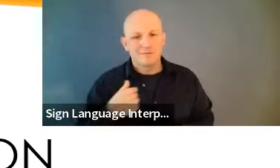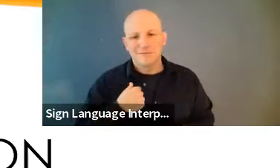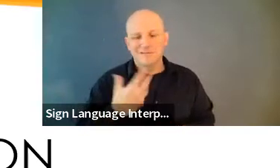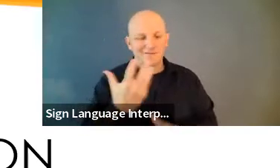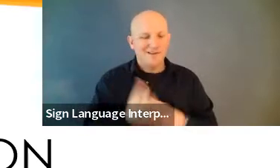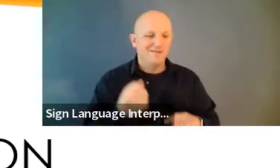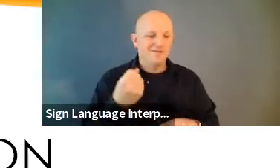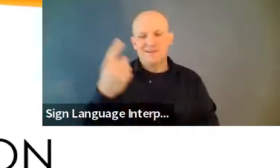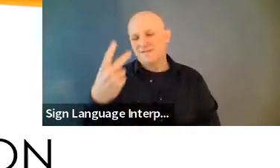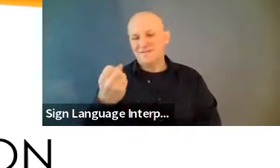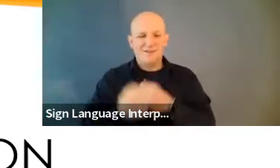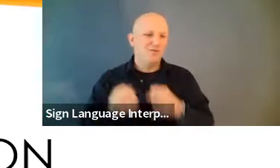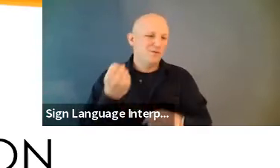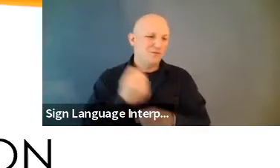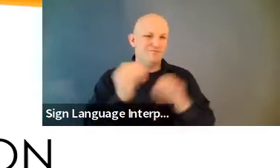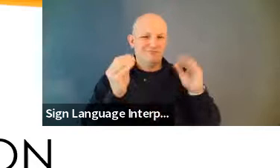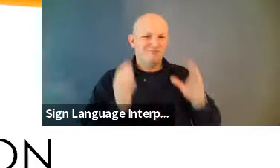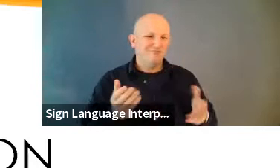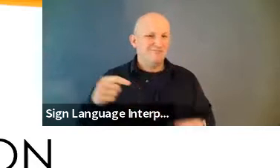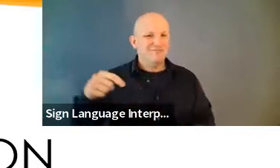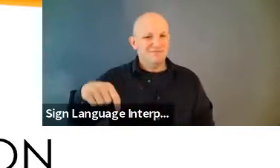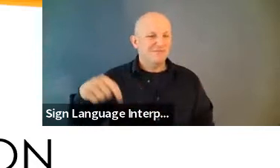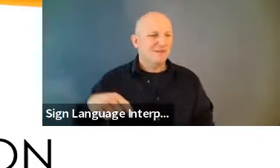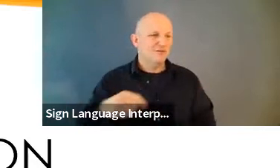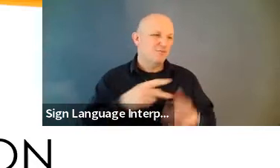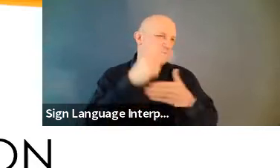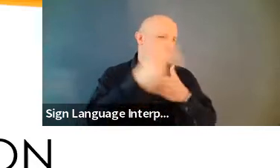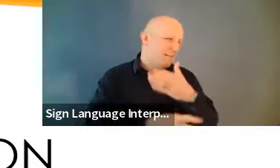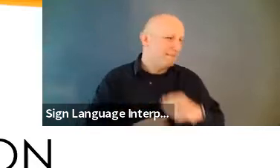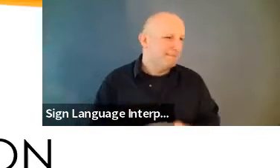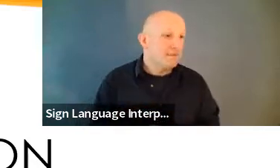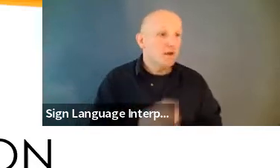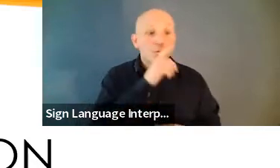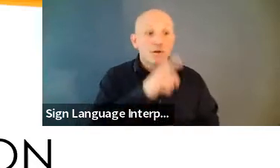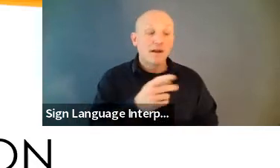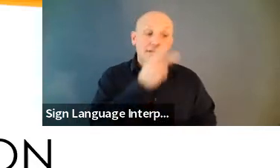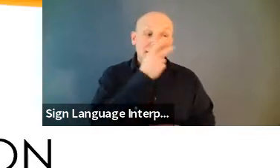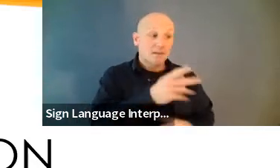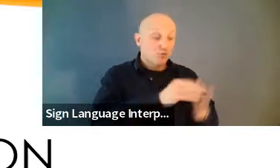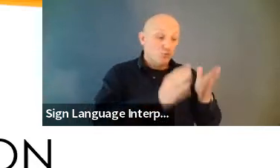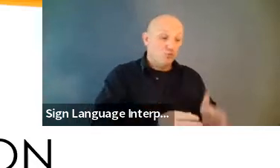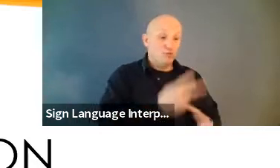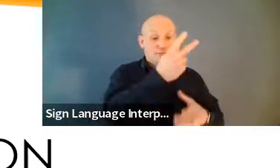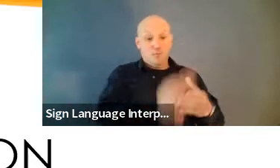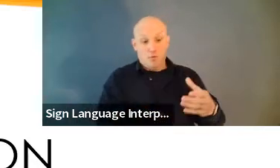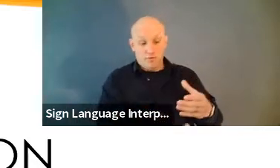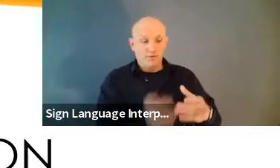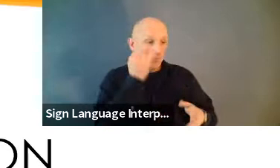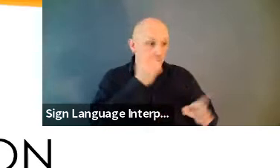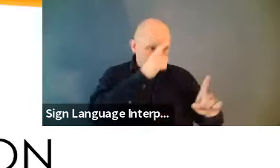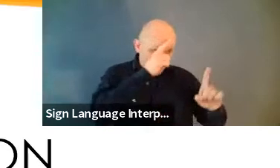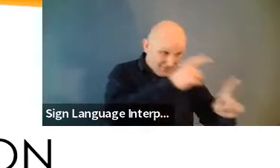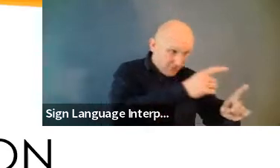years, and I've had students do both. I mean, well, it's not really doing both. It's if they're pursuing an AS degree in the